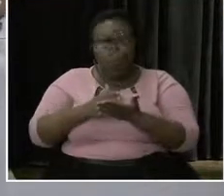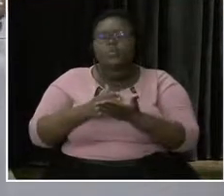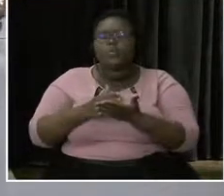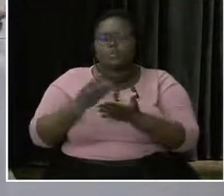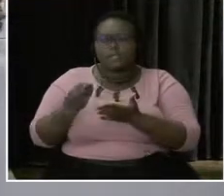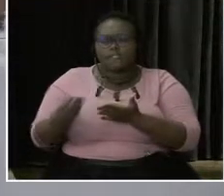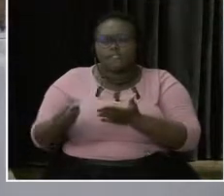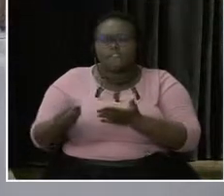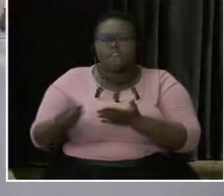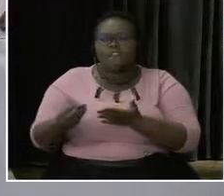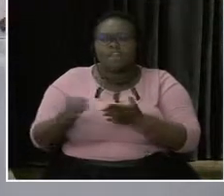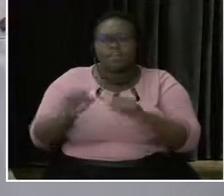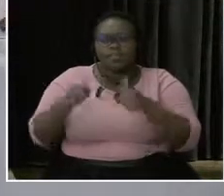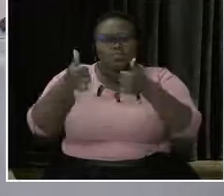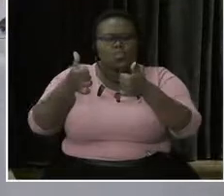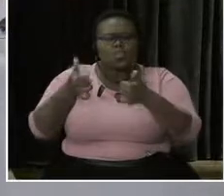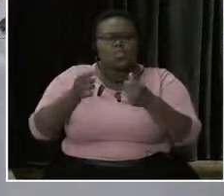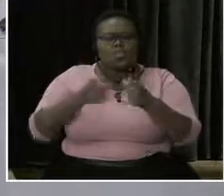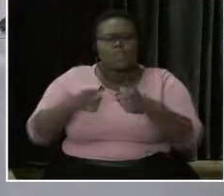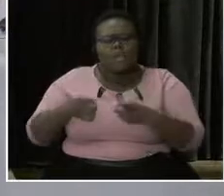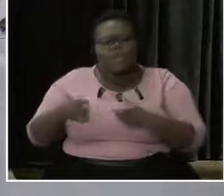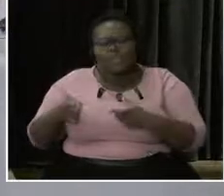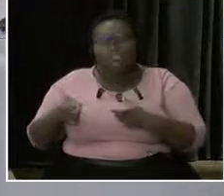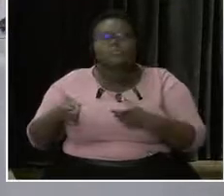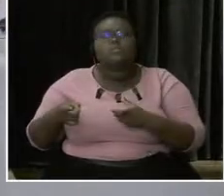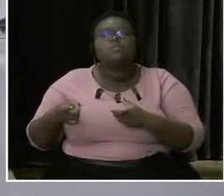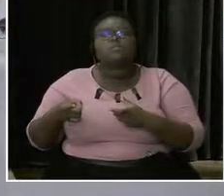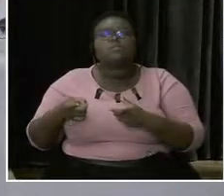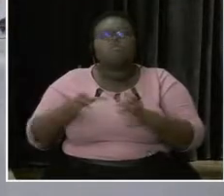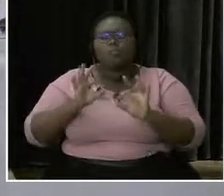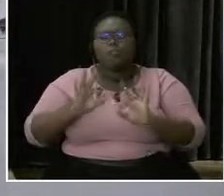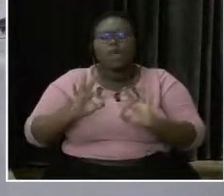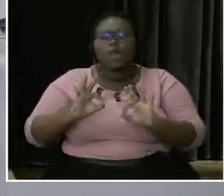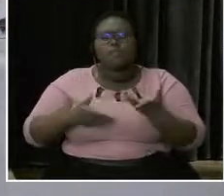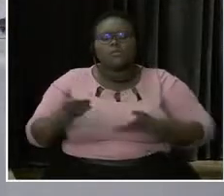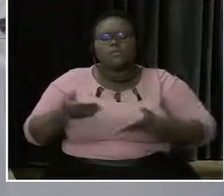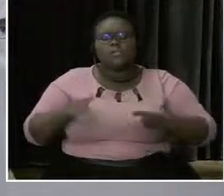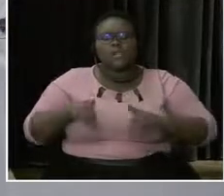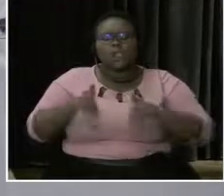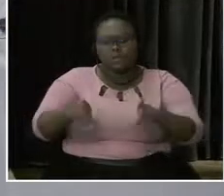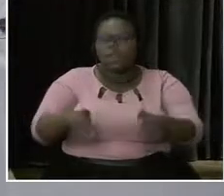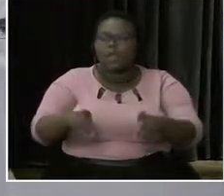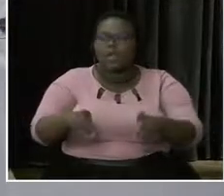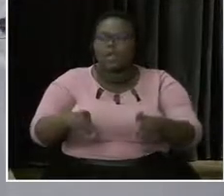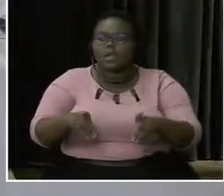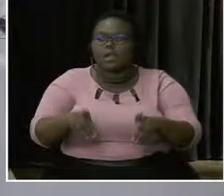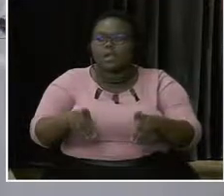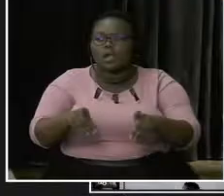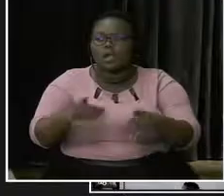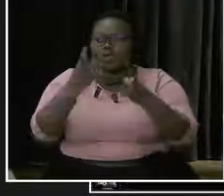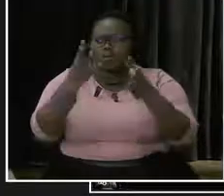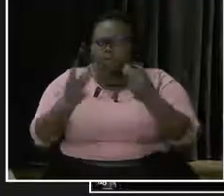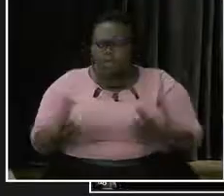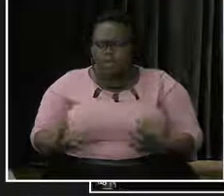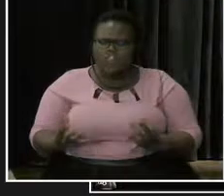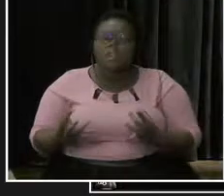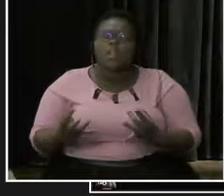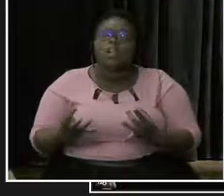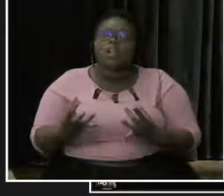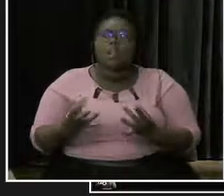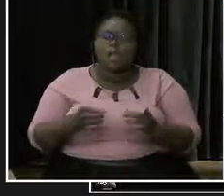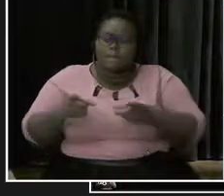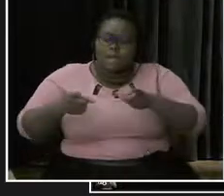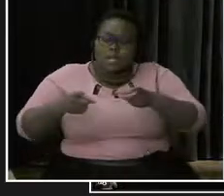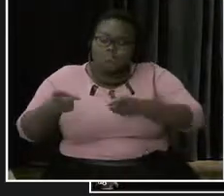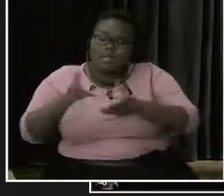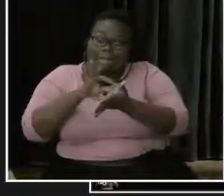a good governance, proper service delivery, sound financial management, and clean